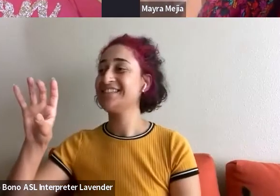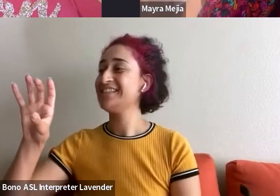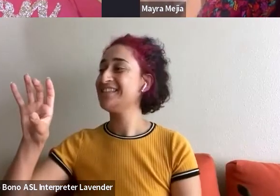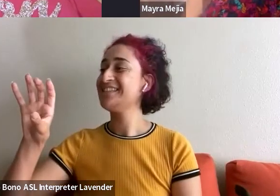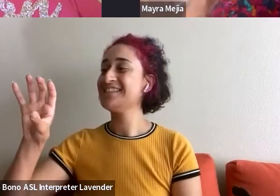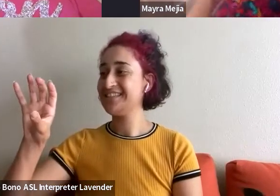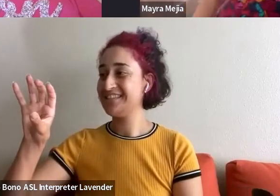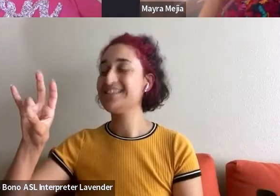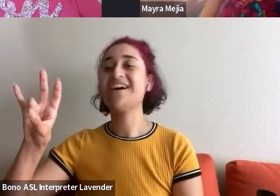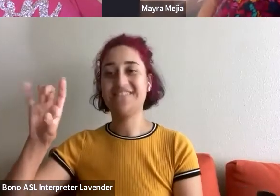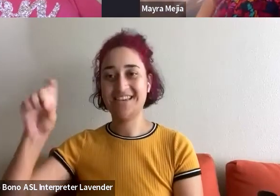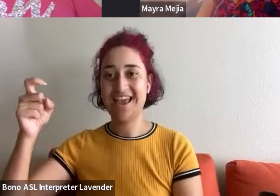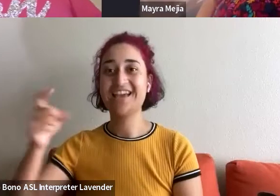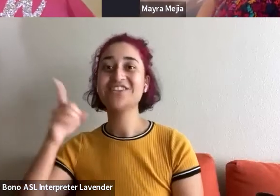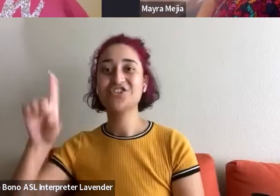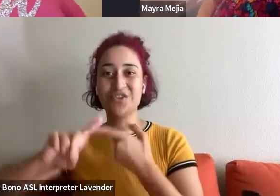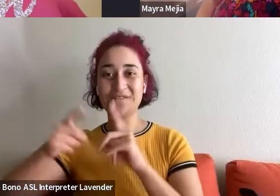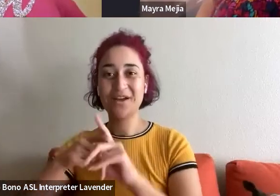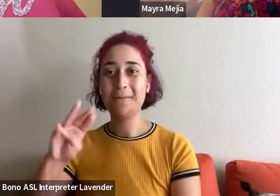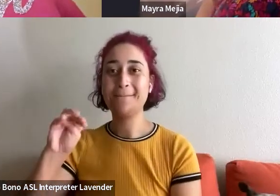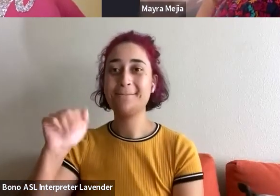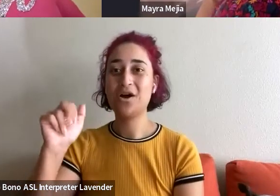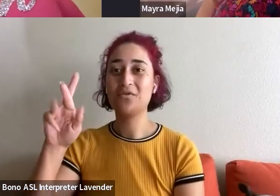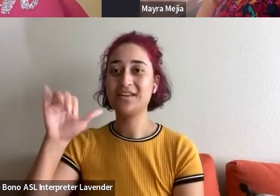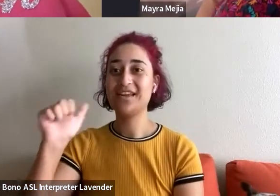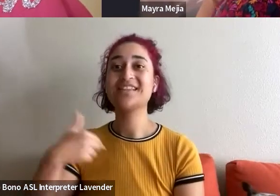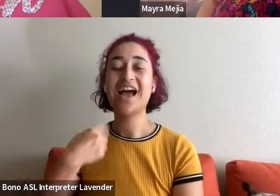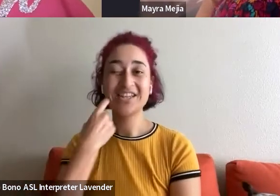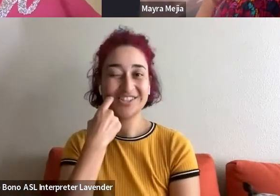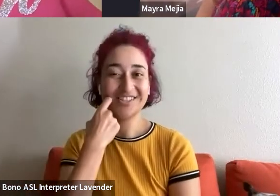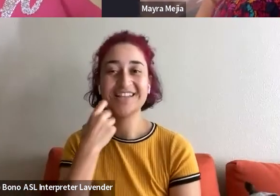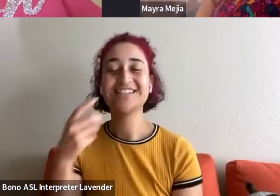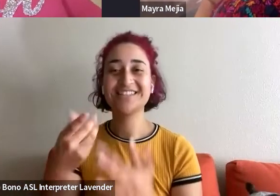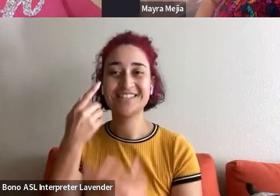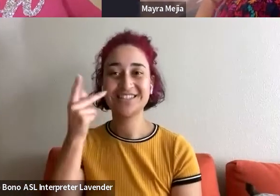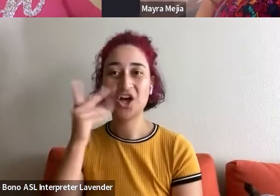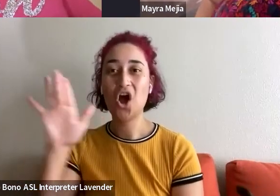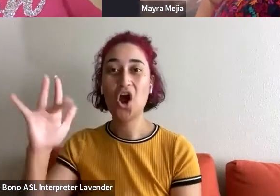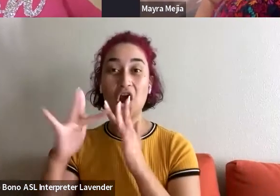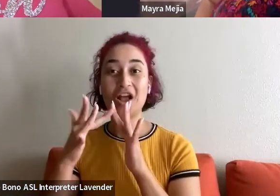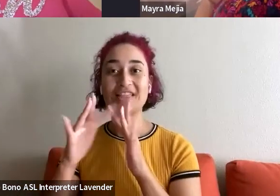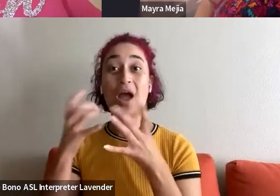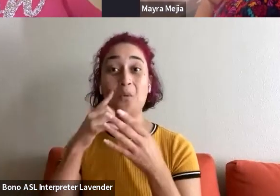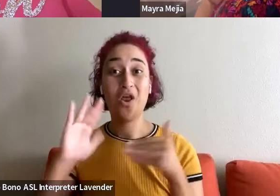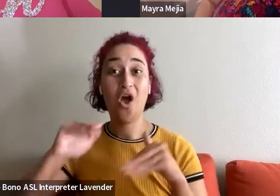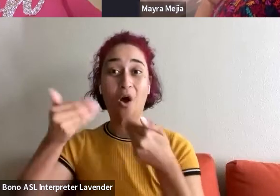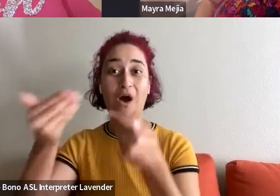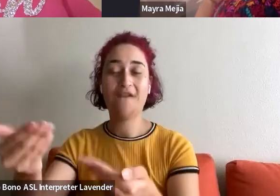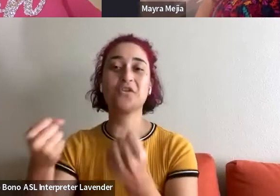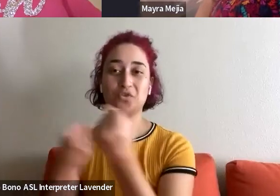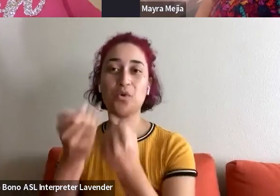okay. Yes. I definitely want to share. I just got her Kickstarter link. I want to offer support to her